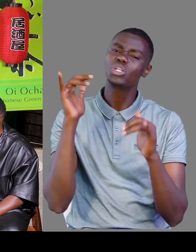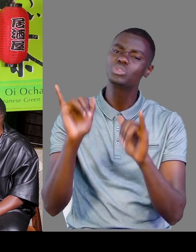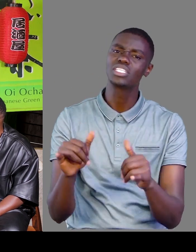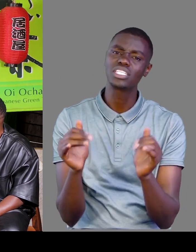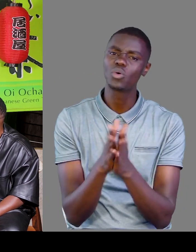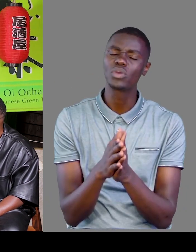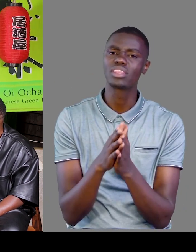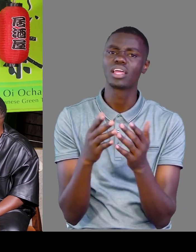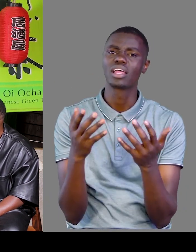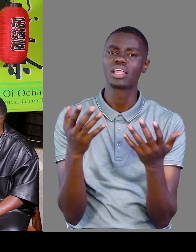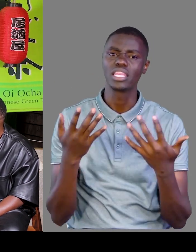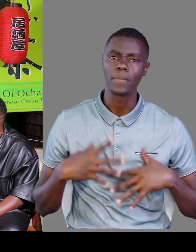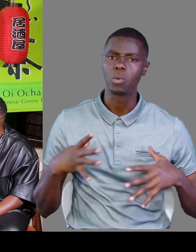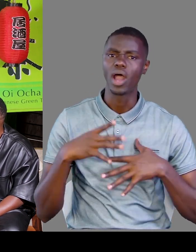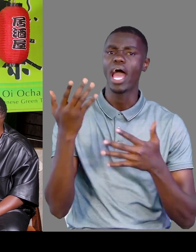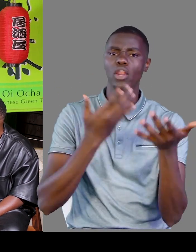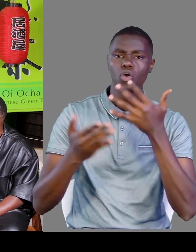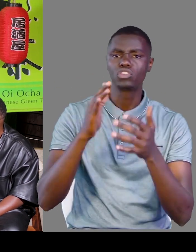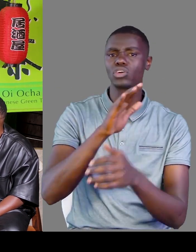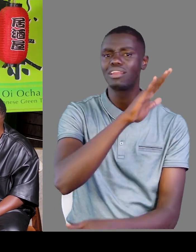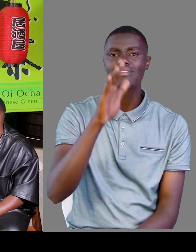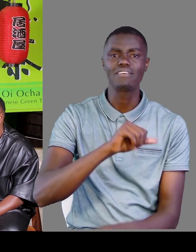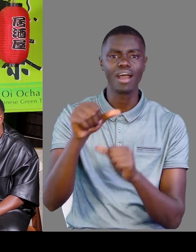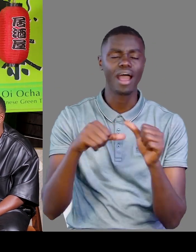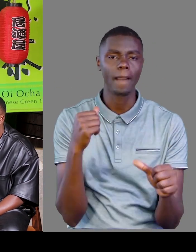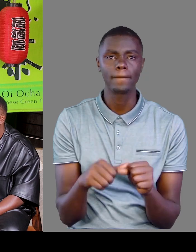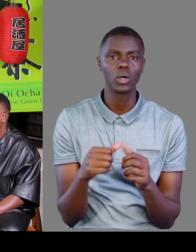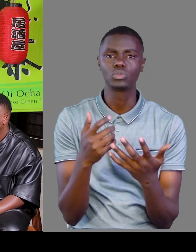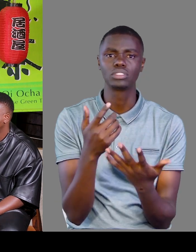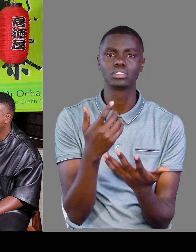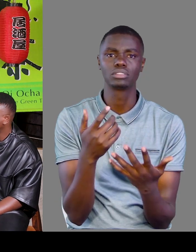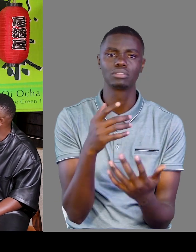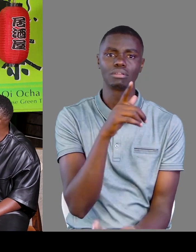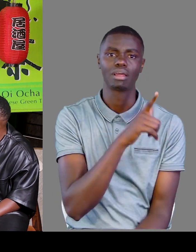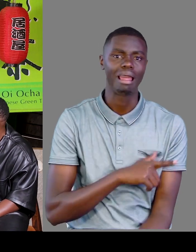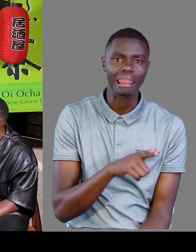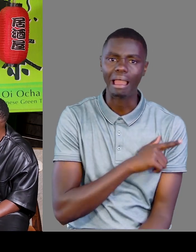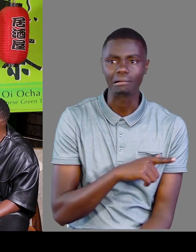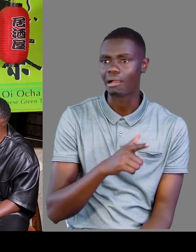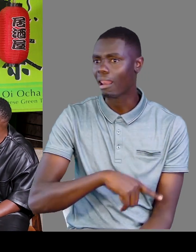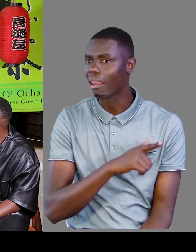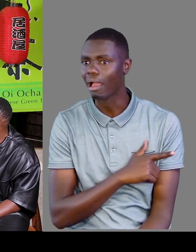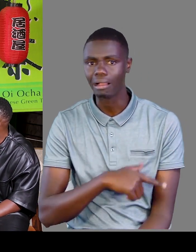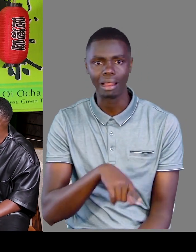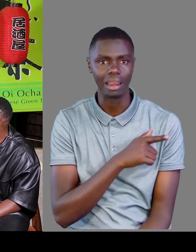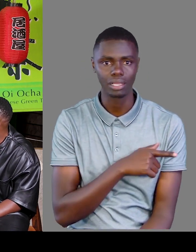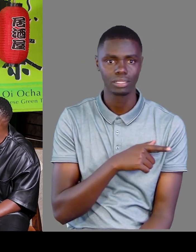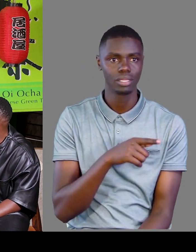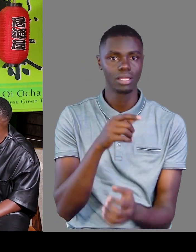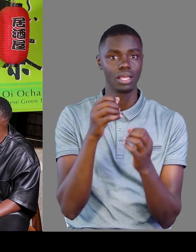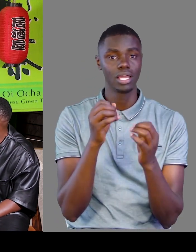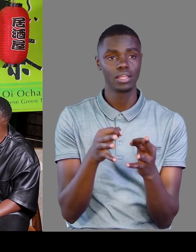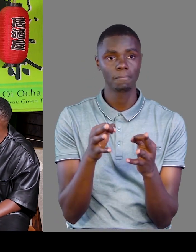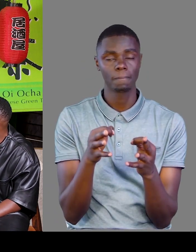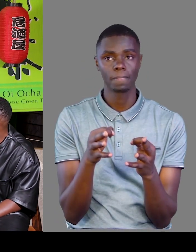the conversation is never about luck. So ukikaa hapo watu wanaongea juu ya vile wanataka kufanya